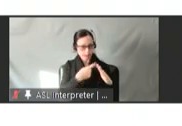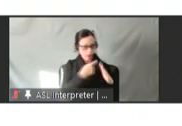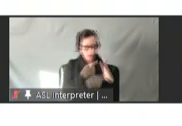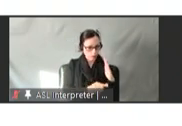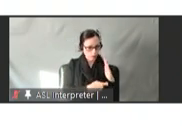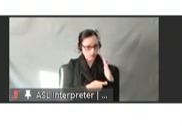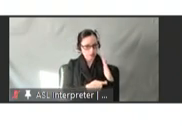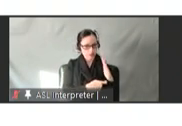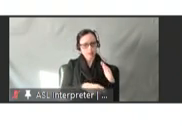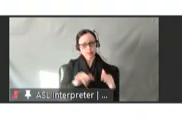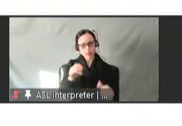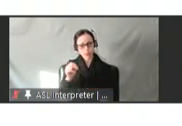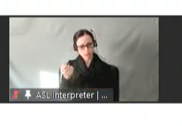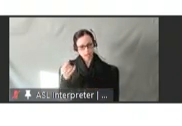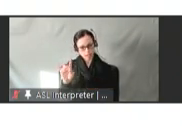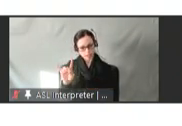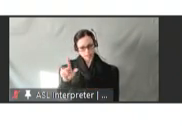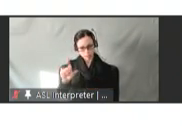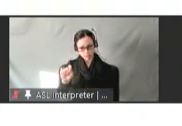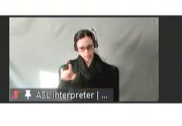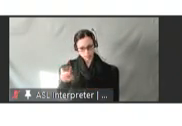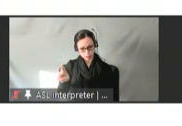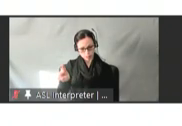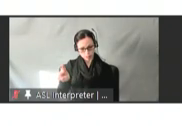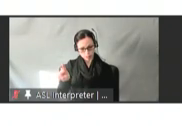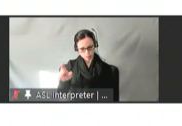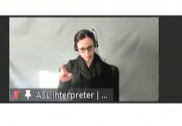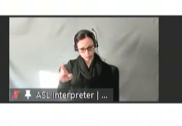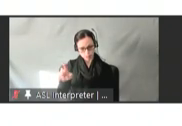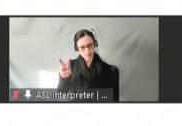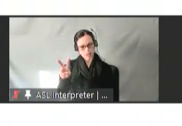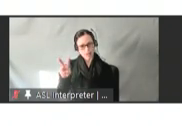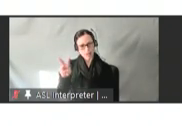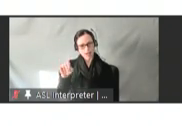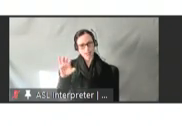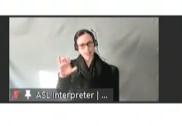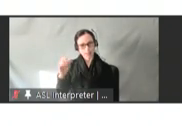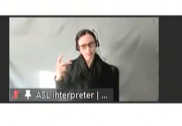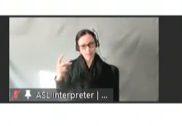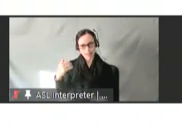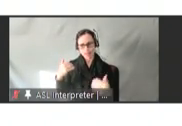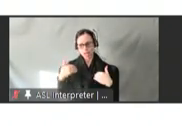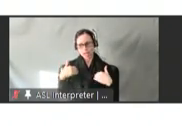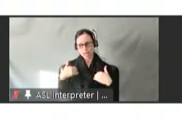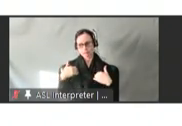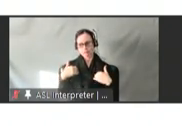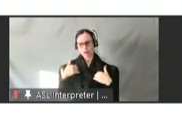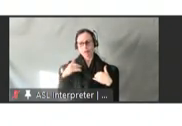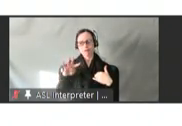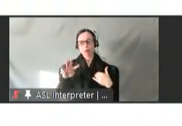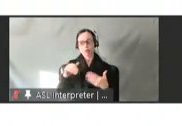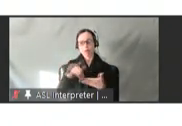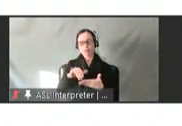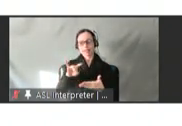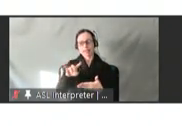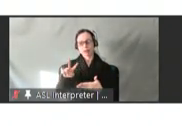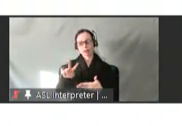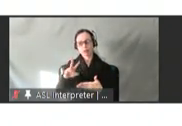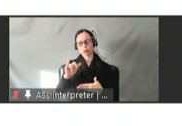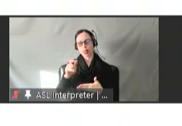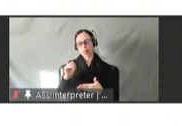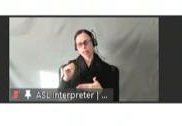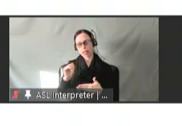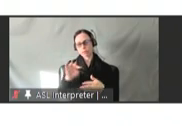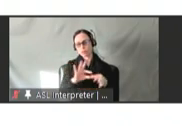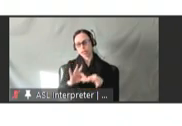as of January 18, 2021, VICP has a backlog of 1,482 claims alleging vaccine injury